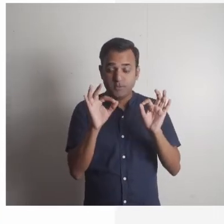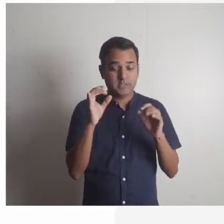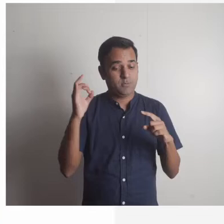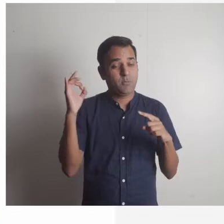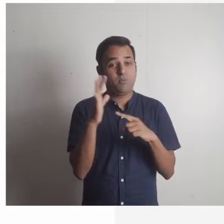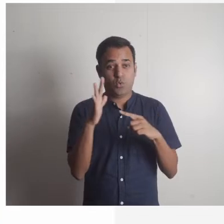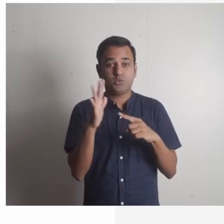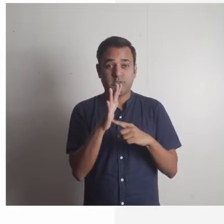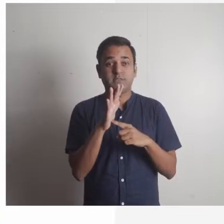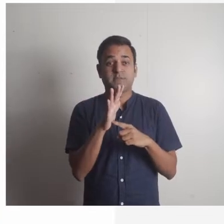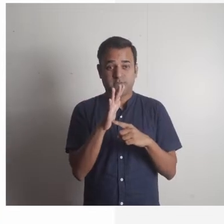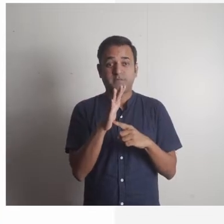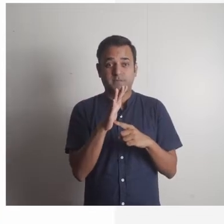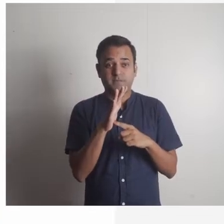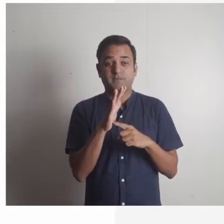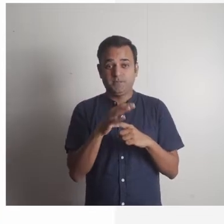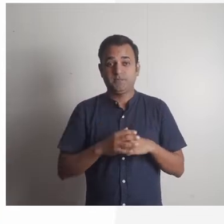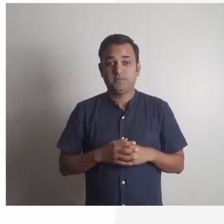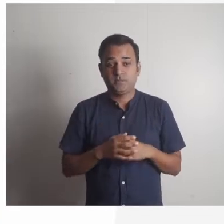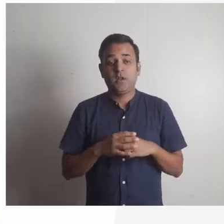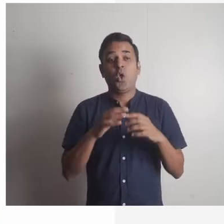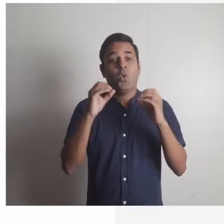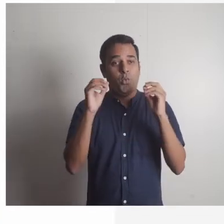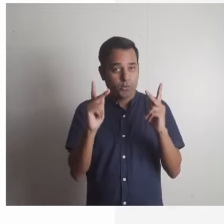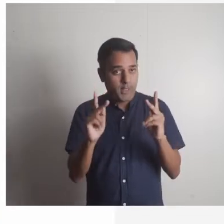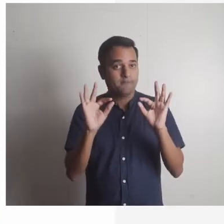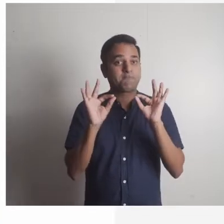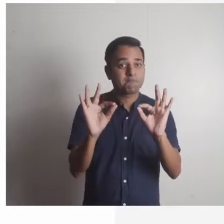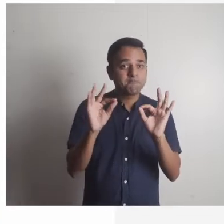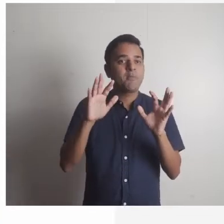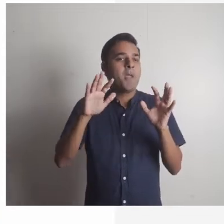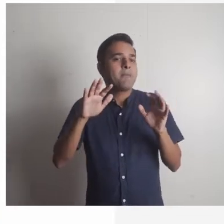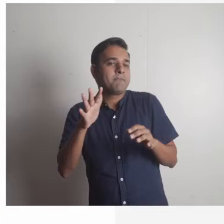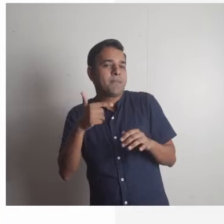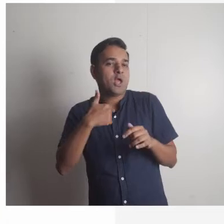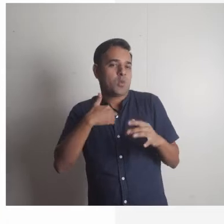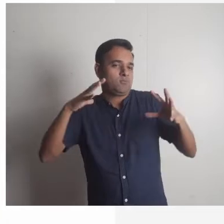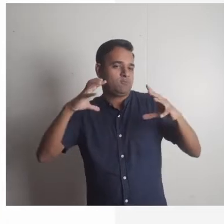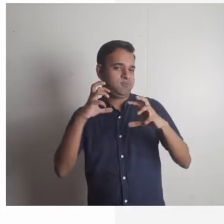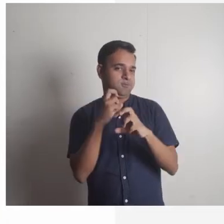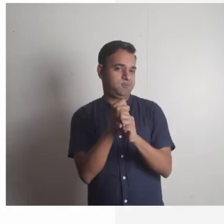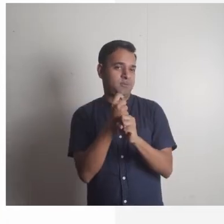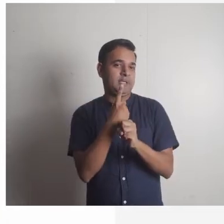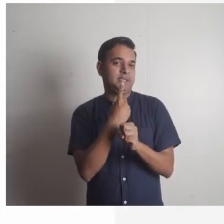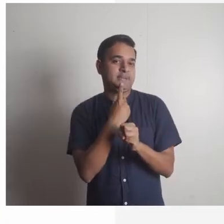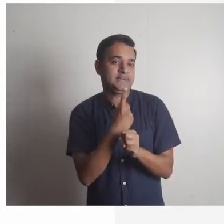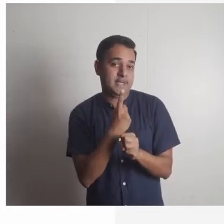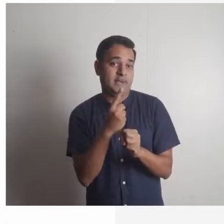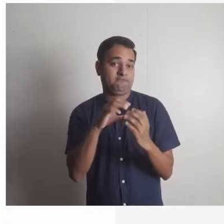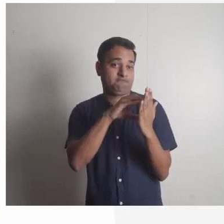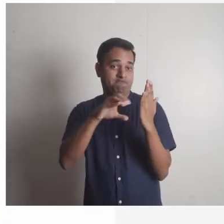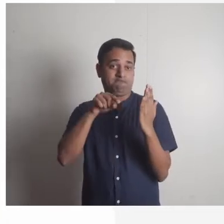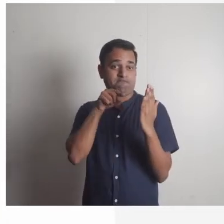later. But maybe I'll just end by saying in this section, be careful where we place our energy,